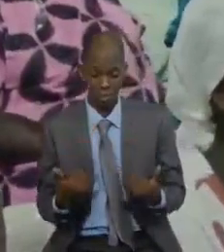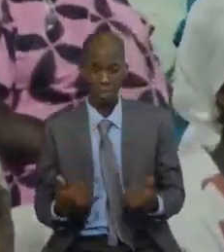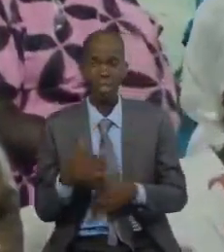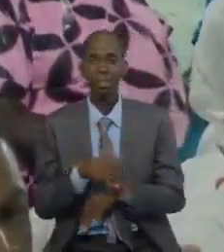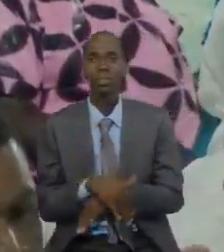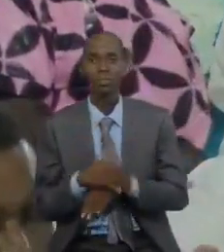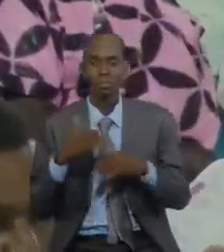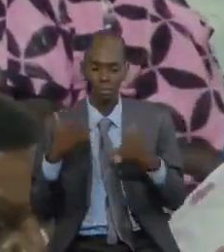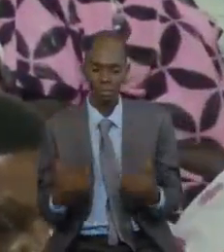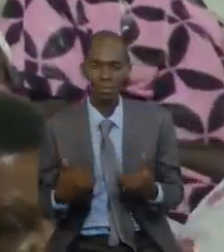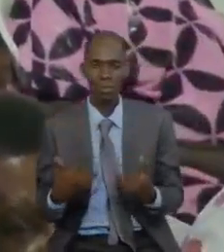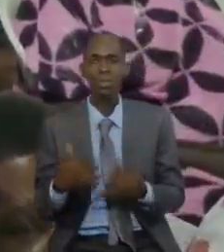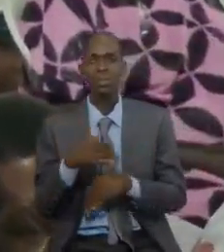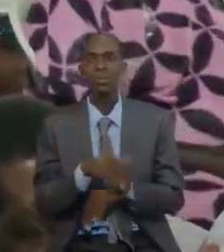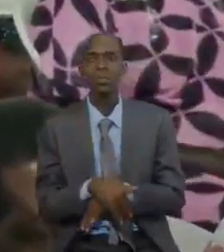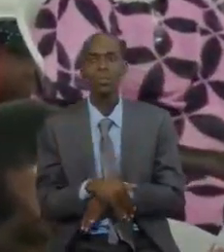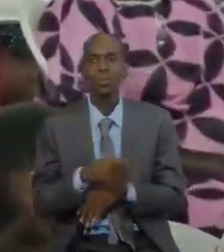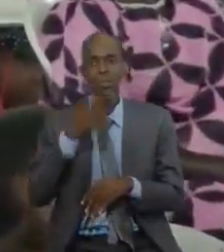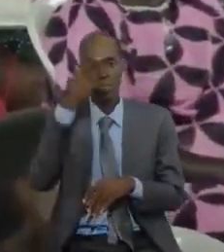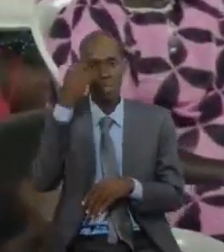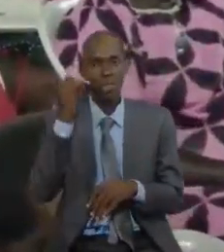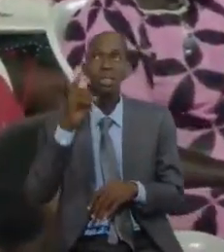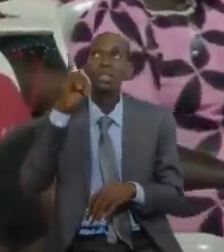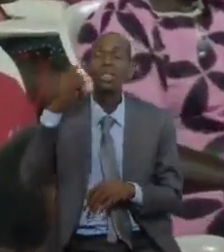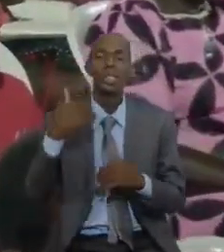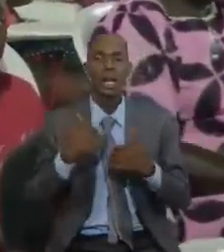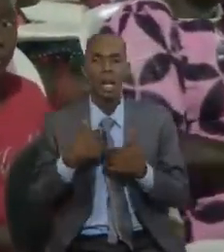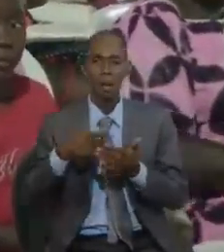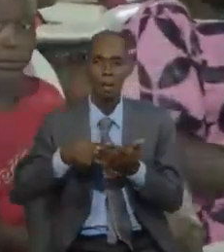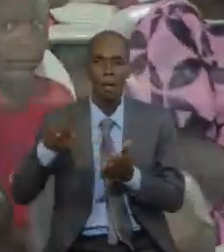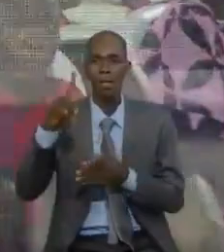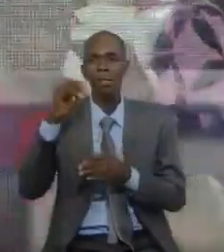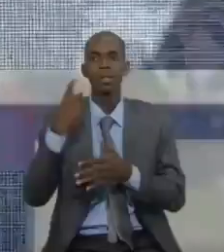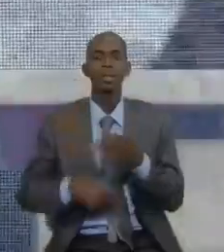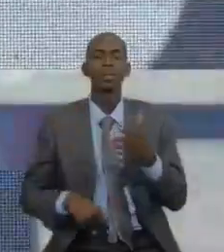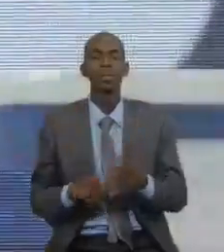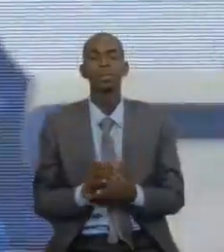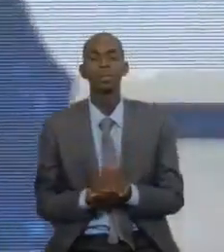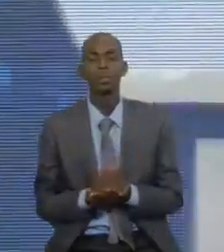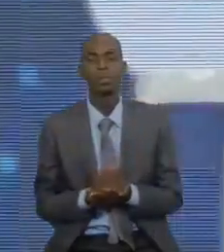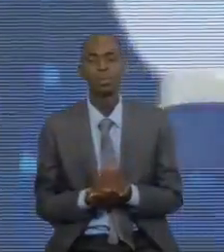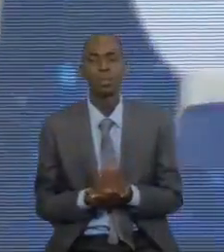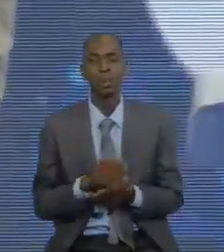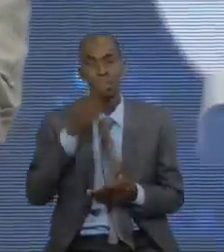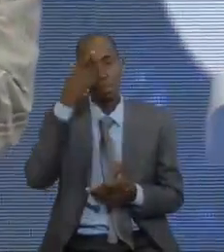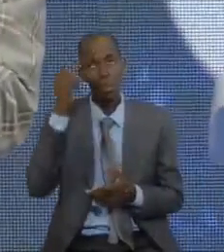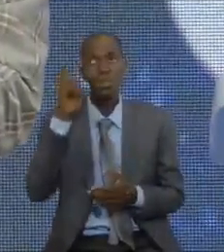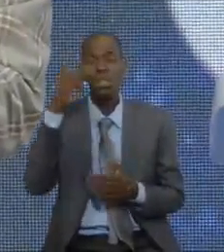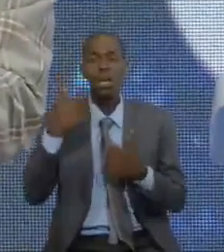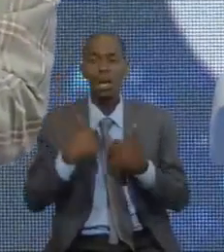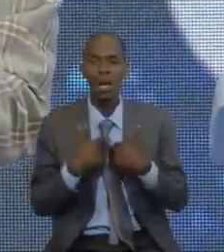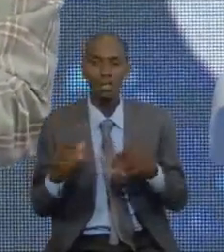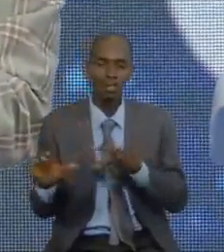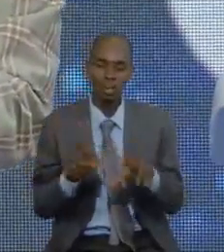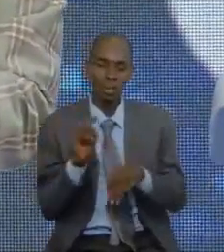Tonight, tonight, because he has paid the price, because he has done the